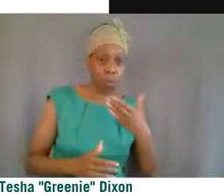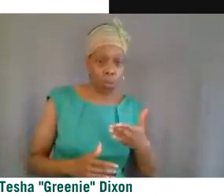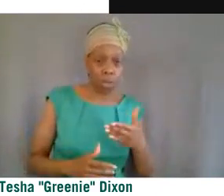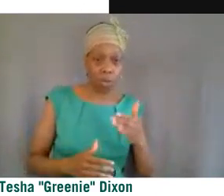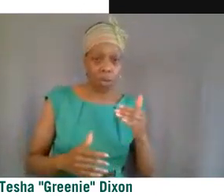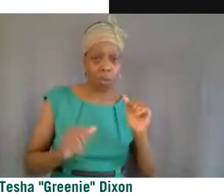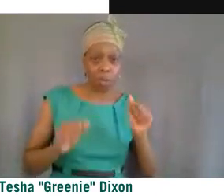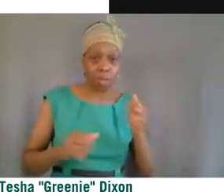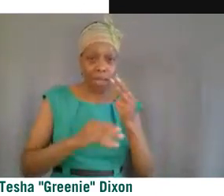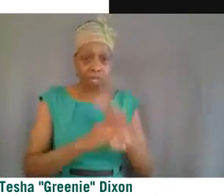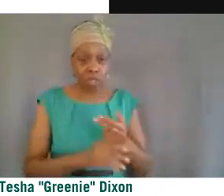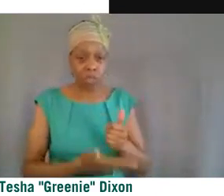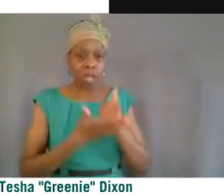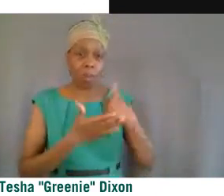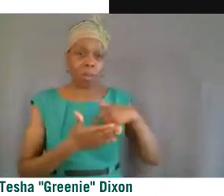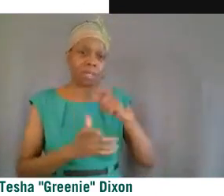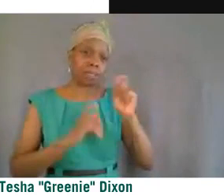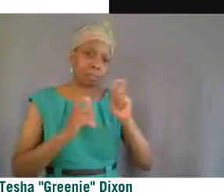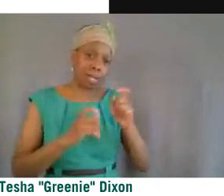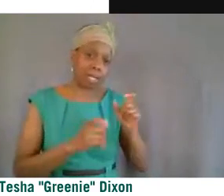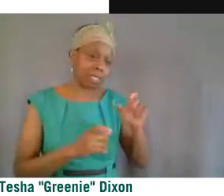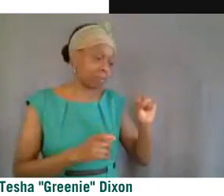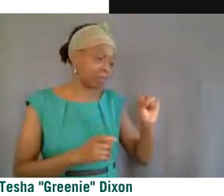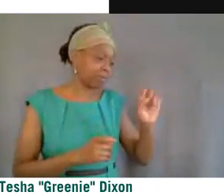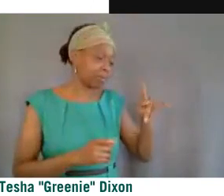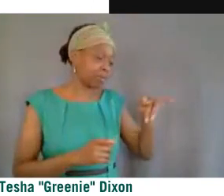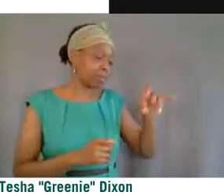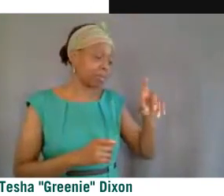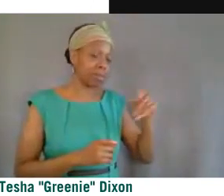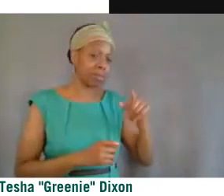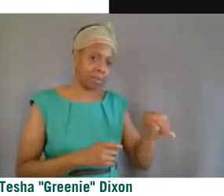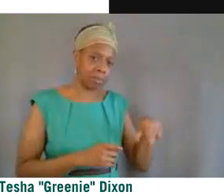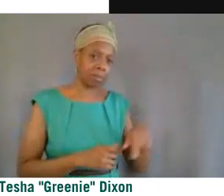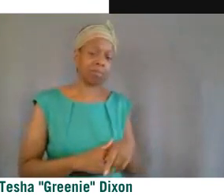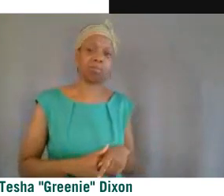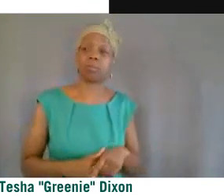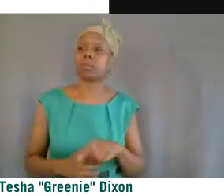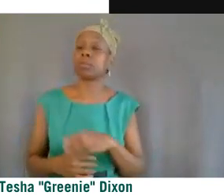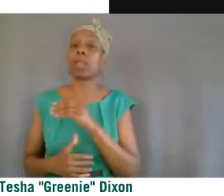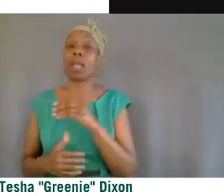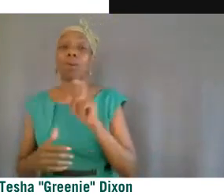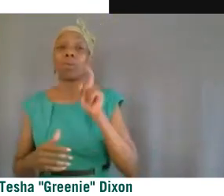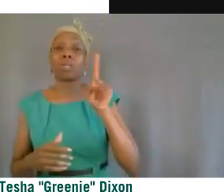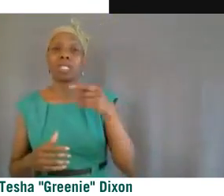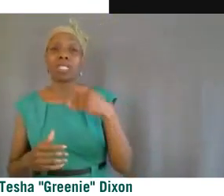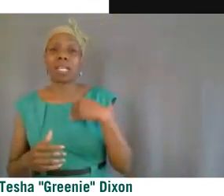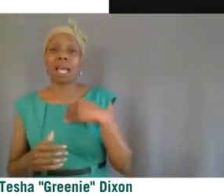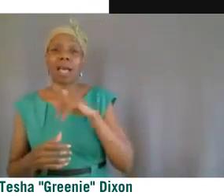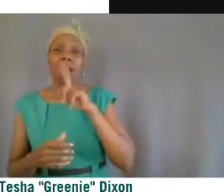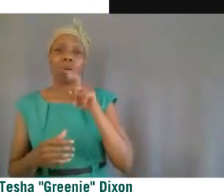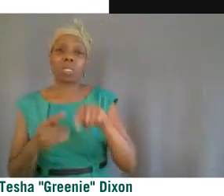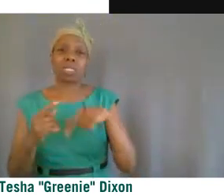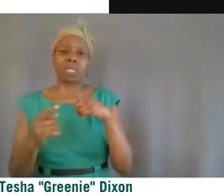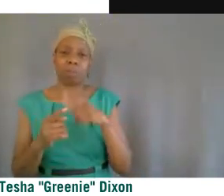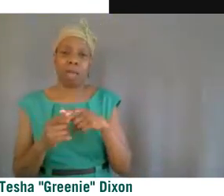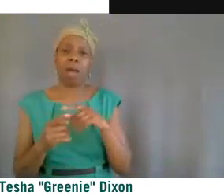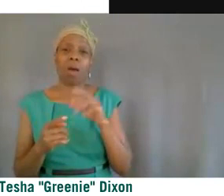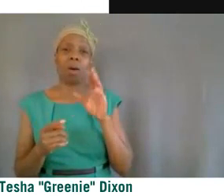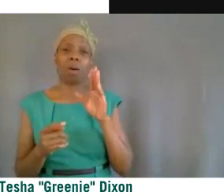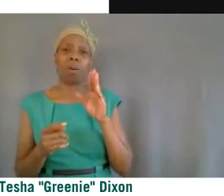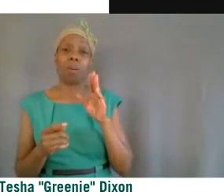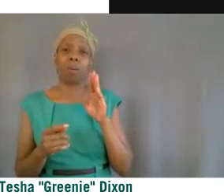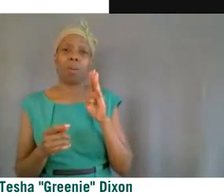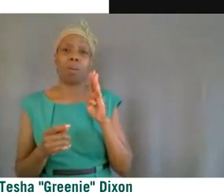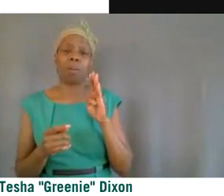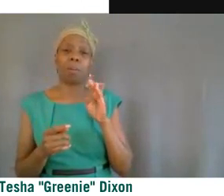manage spasticity. And we've actually just had a question around botulinum toxin and how or